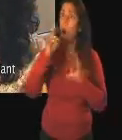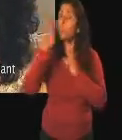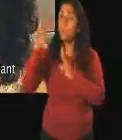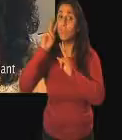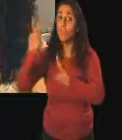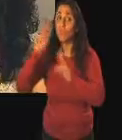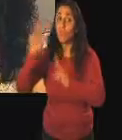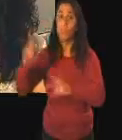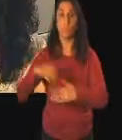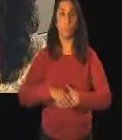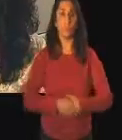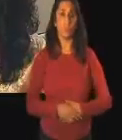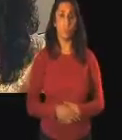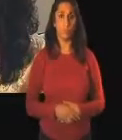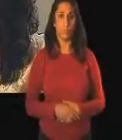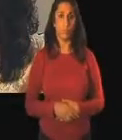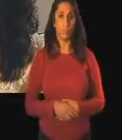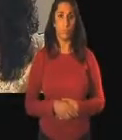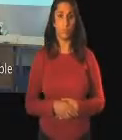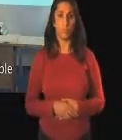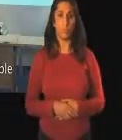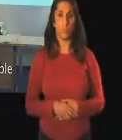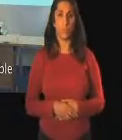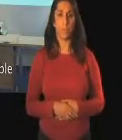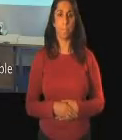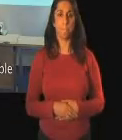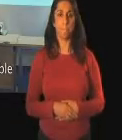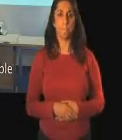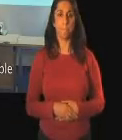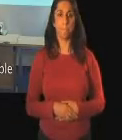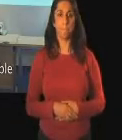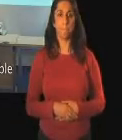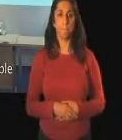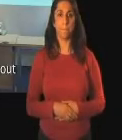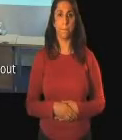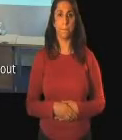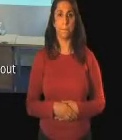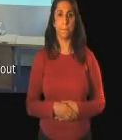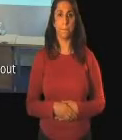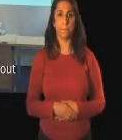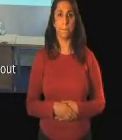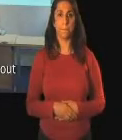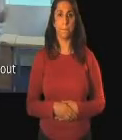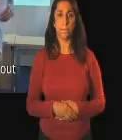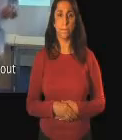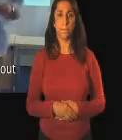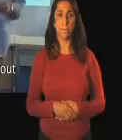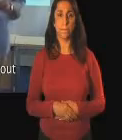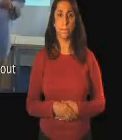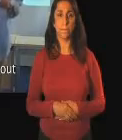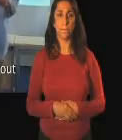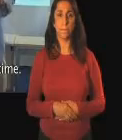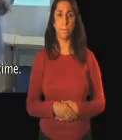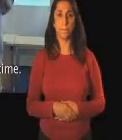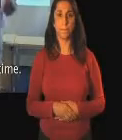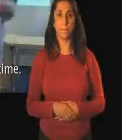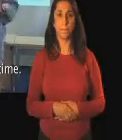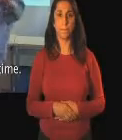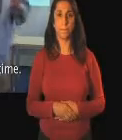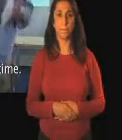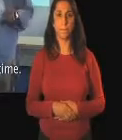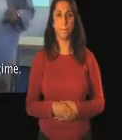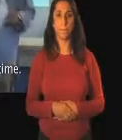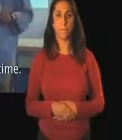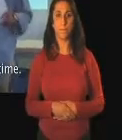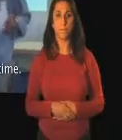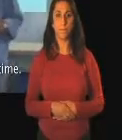cochlear implant doesn't provide. Since I've had the implant I'm able to understand the lecturer without having to